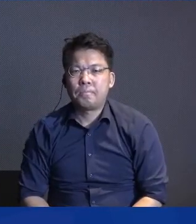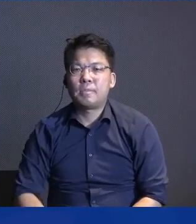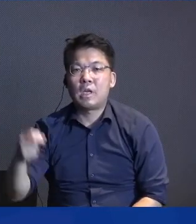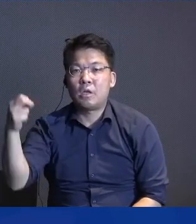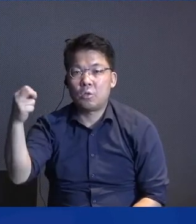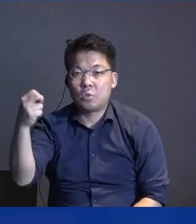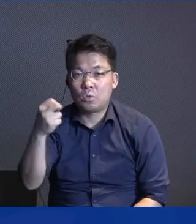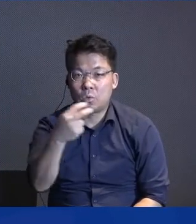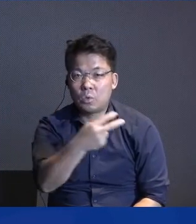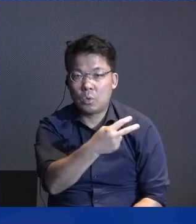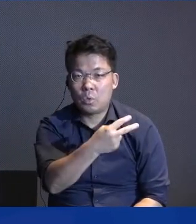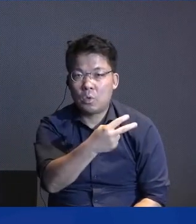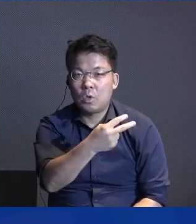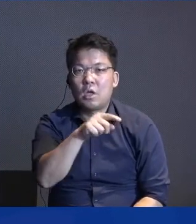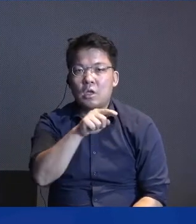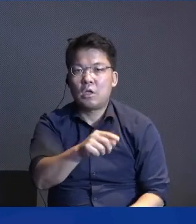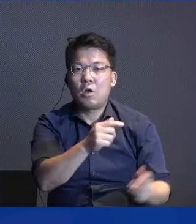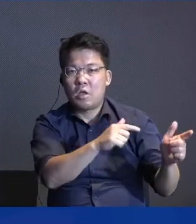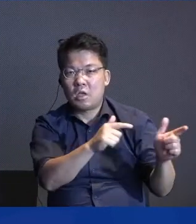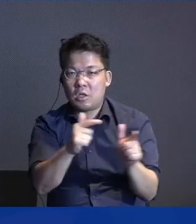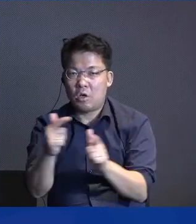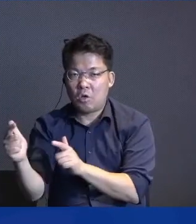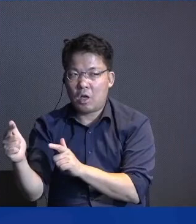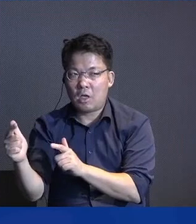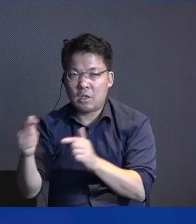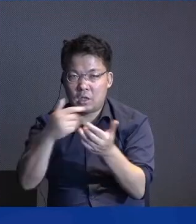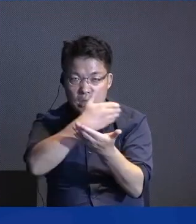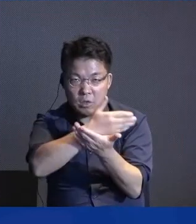various levels. We need to,